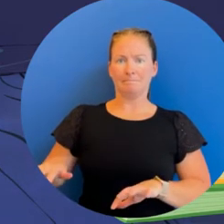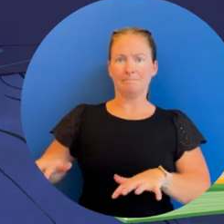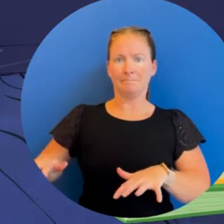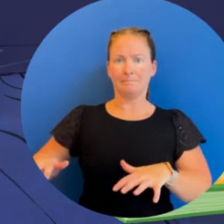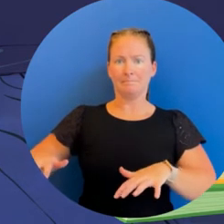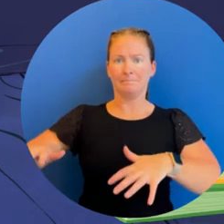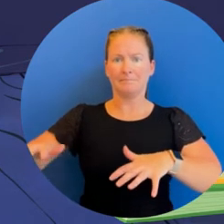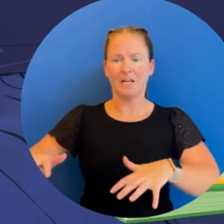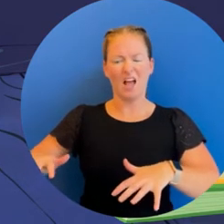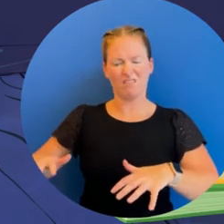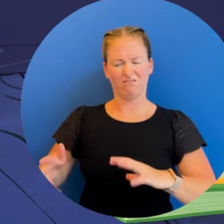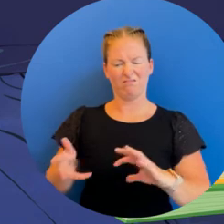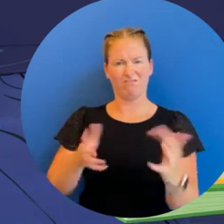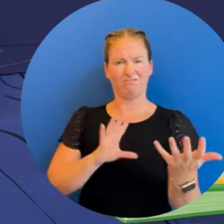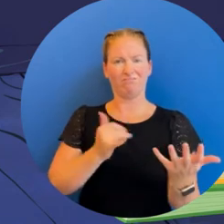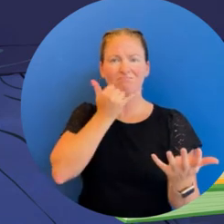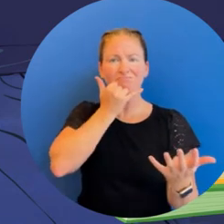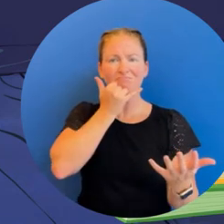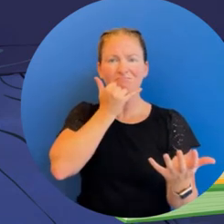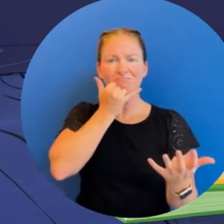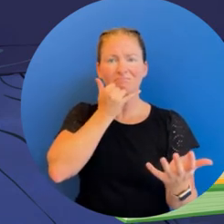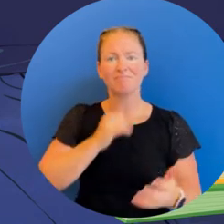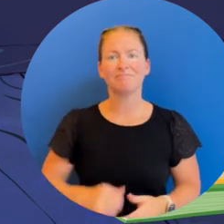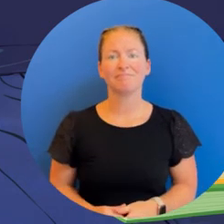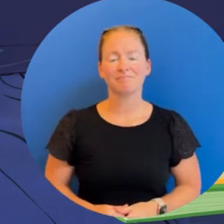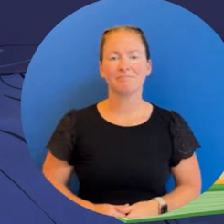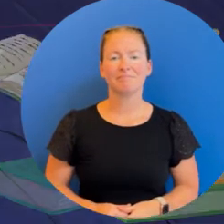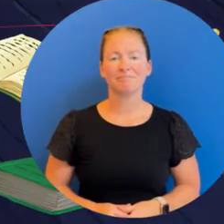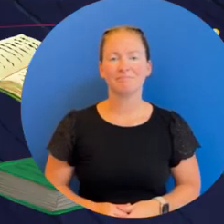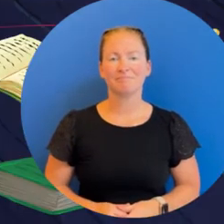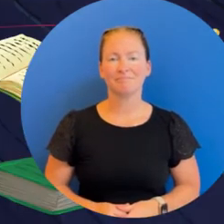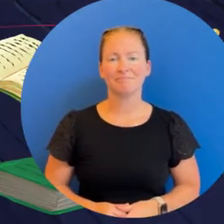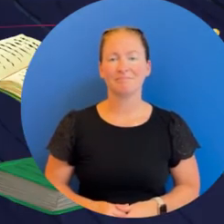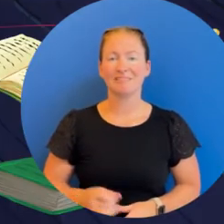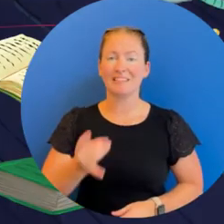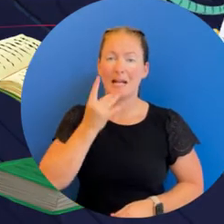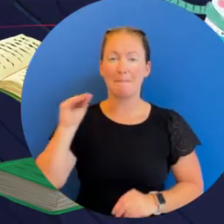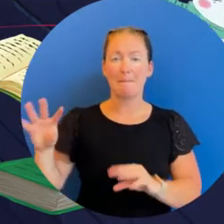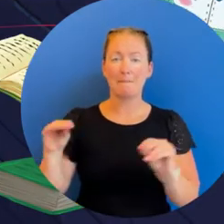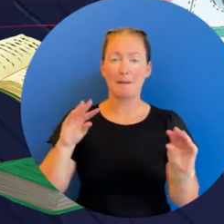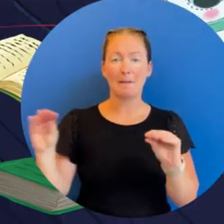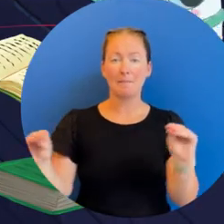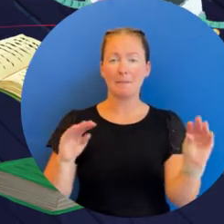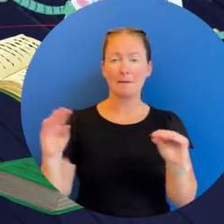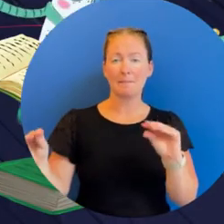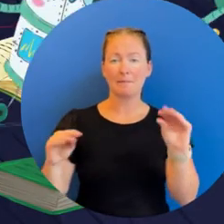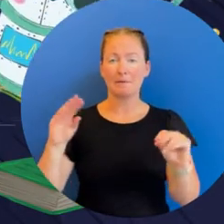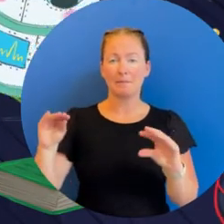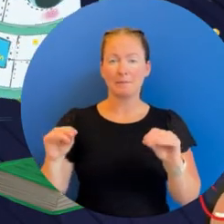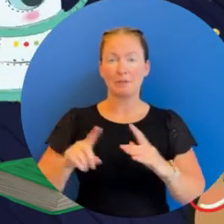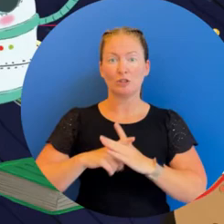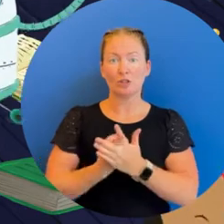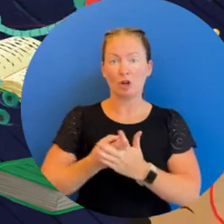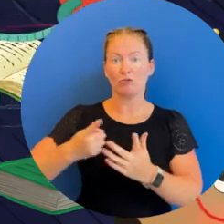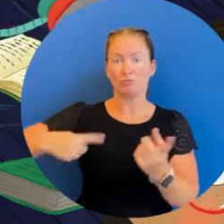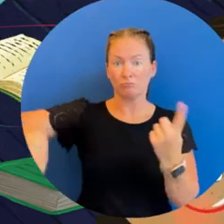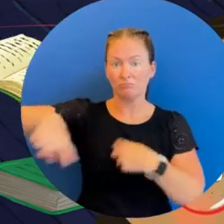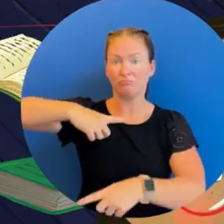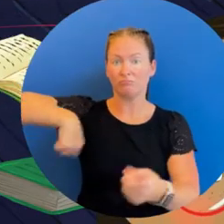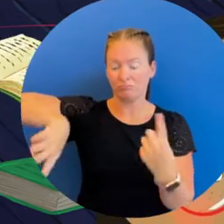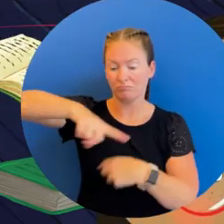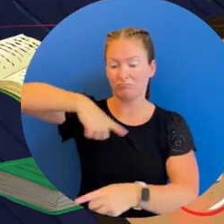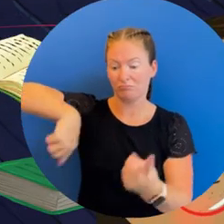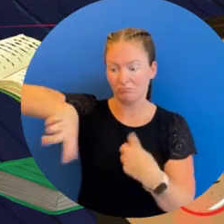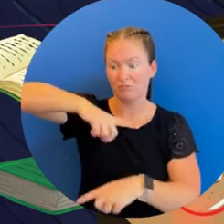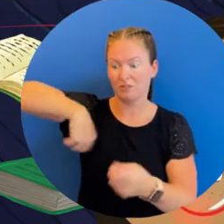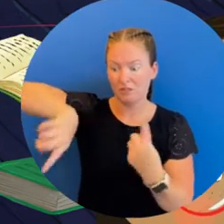it shuddered and shook. Something didn't seem right. With its lights blinking brightly, it started to